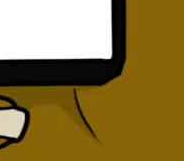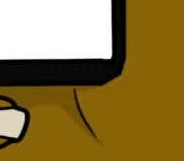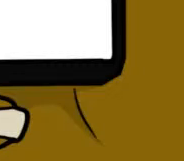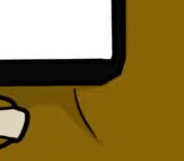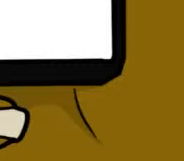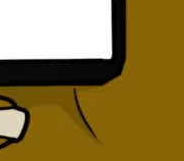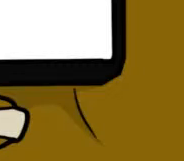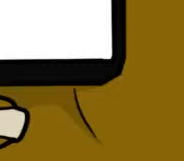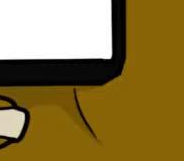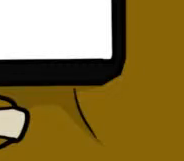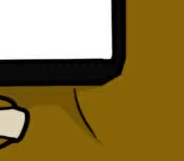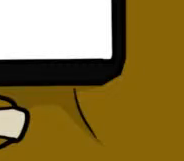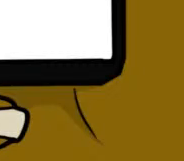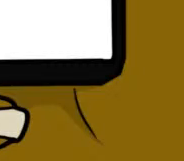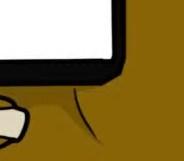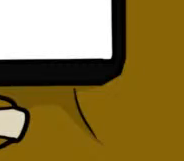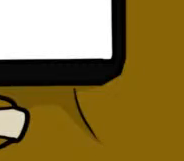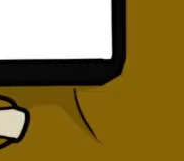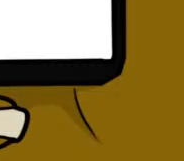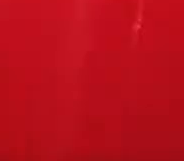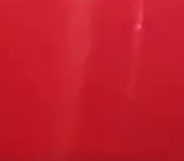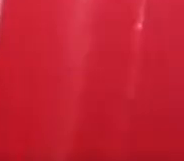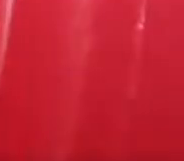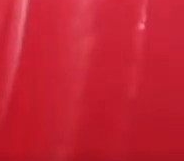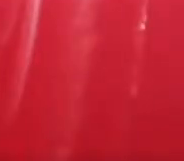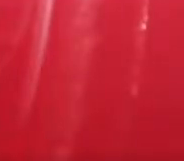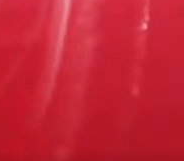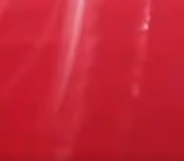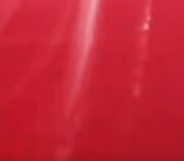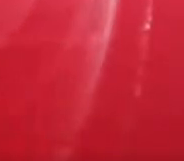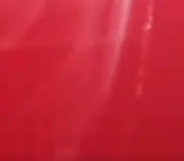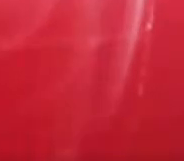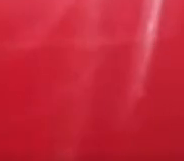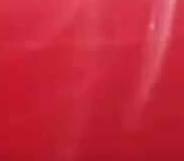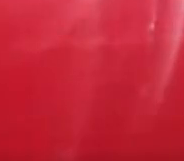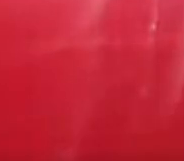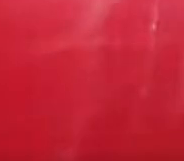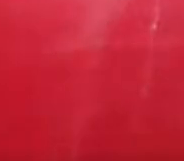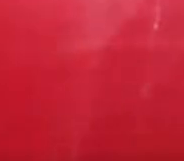212 star 504 hash.